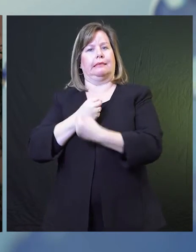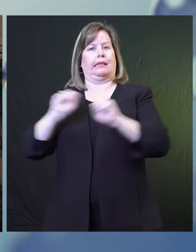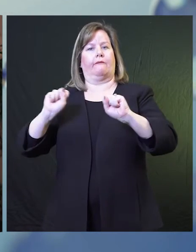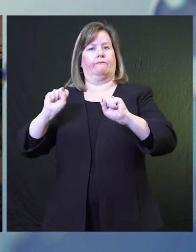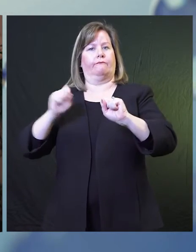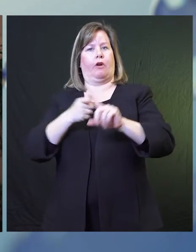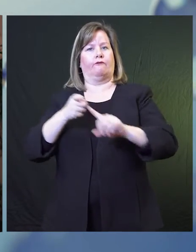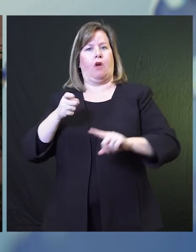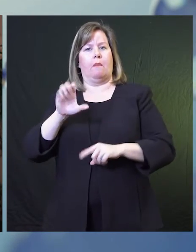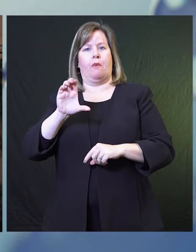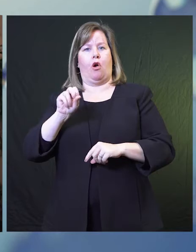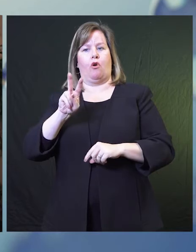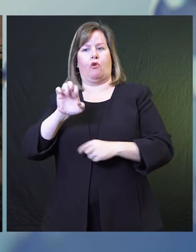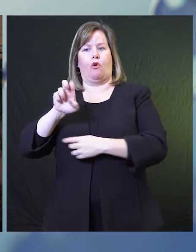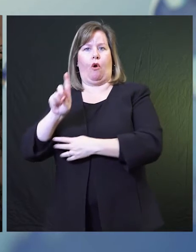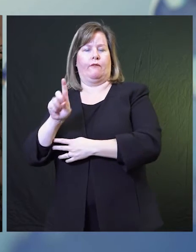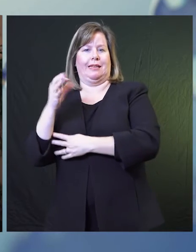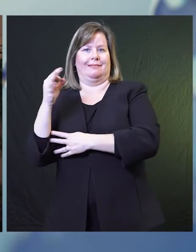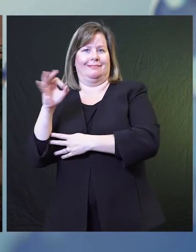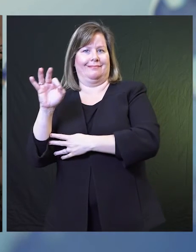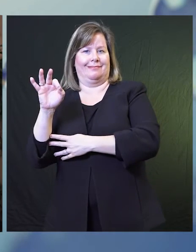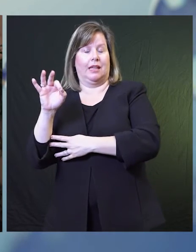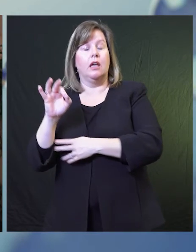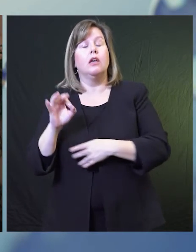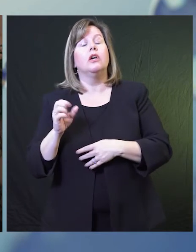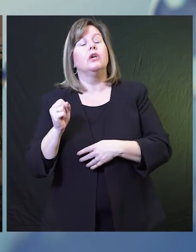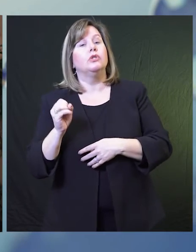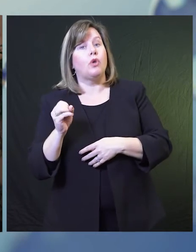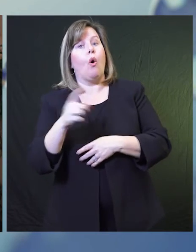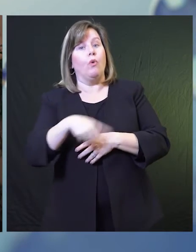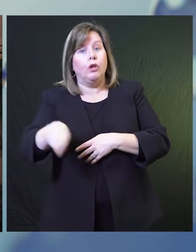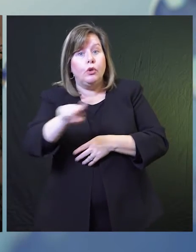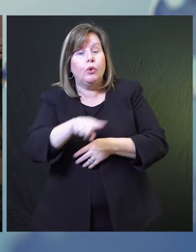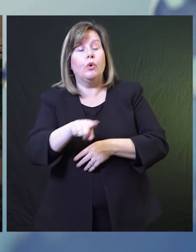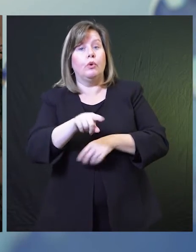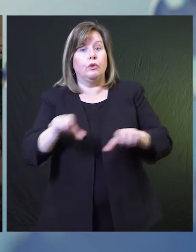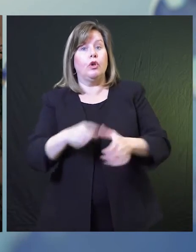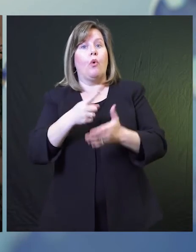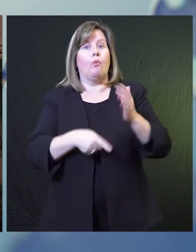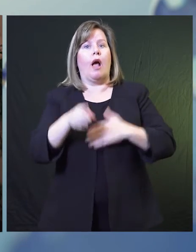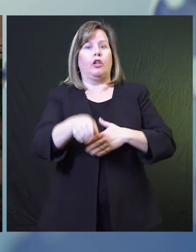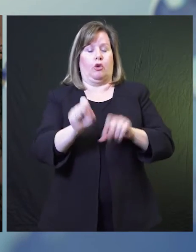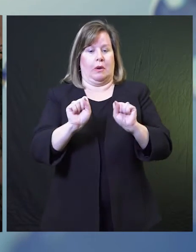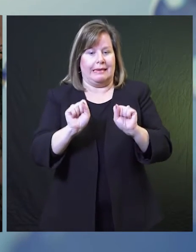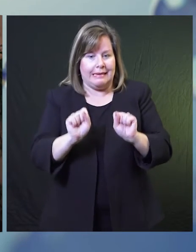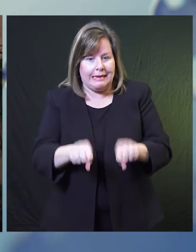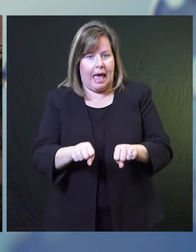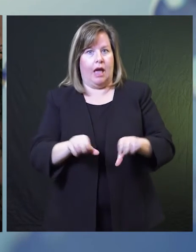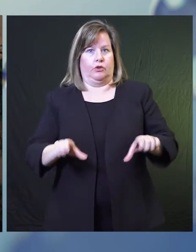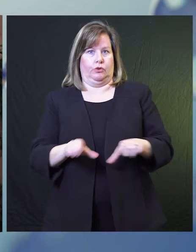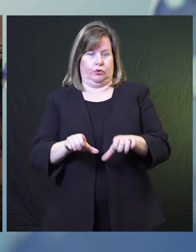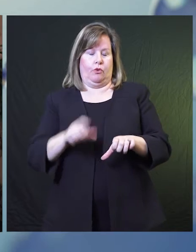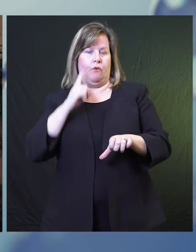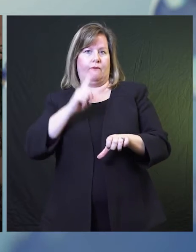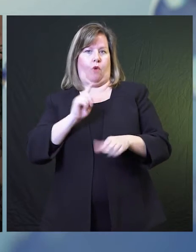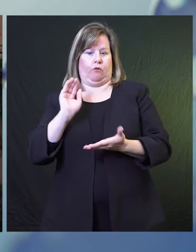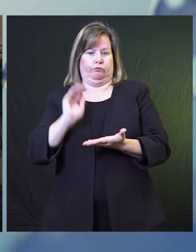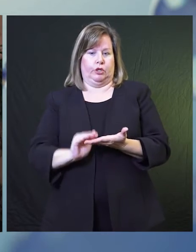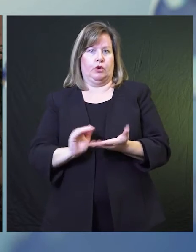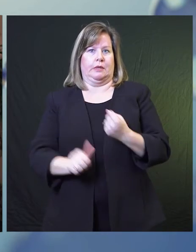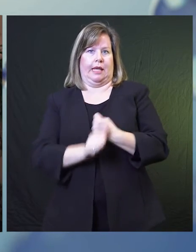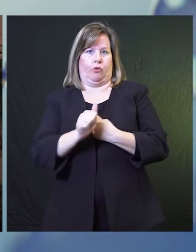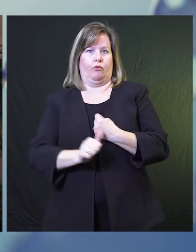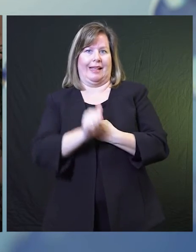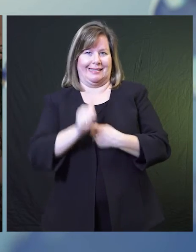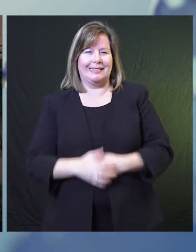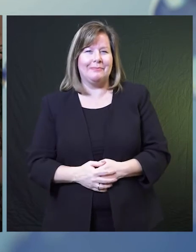COVID-19. So we need to do the things that we can do, the things that we're empowered to do to reduce that risk as much as possible. So I